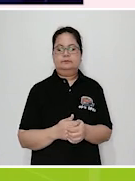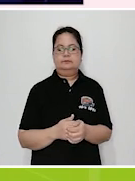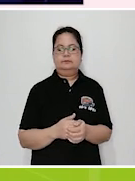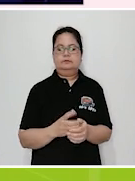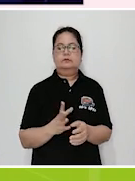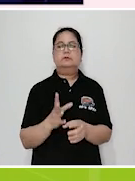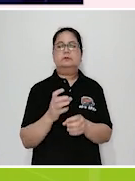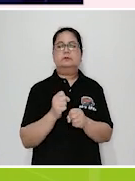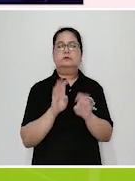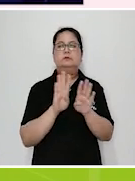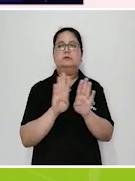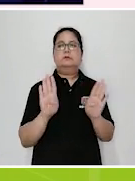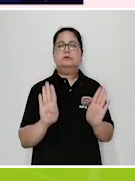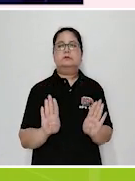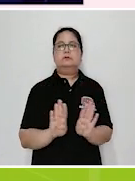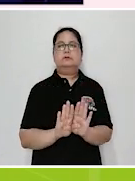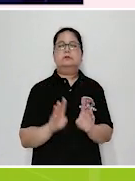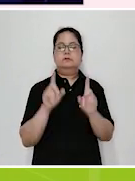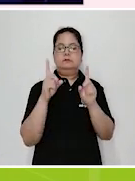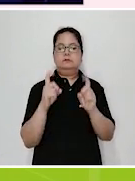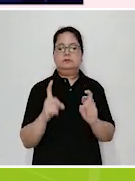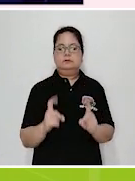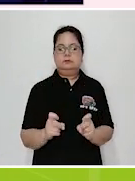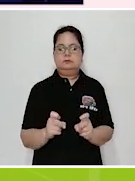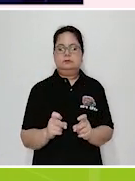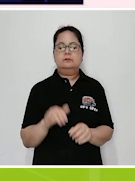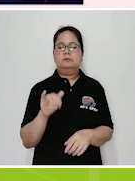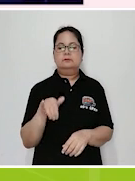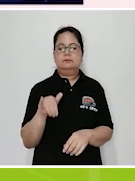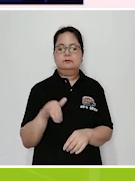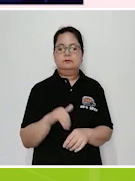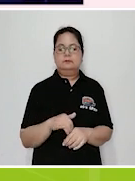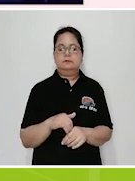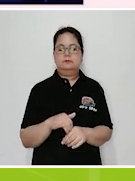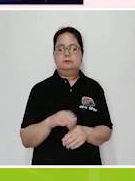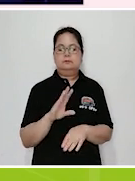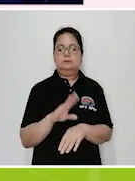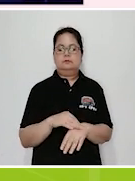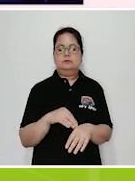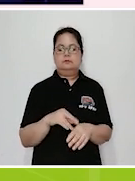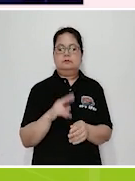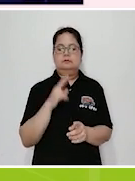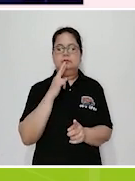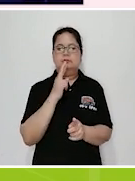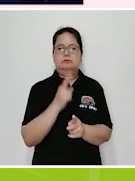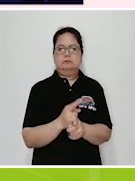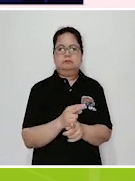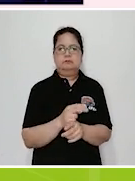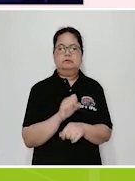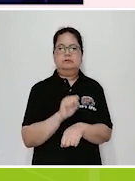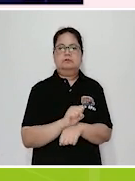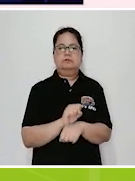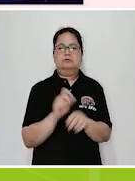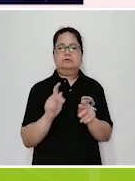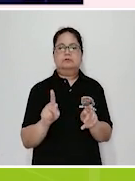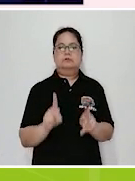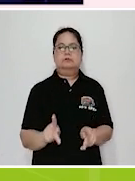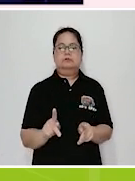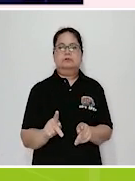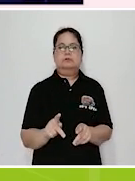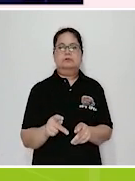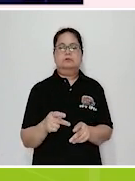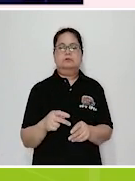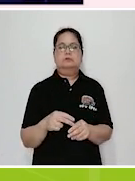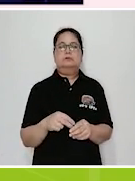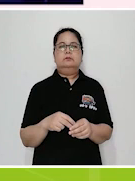They will take the board examination. Of course, to be called a real professional, you must pass